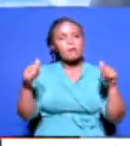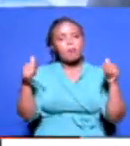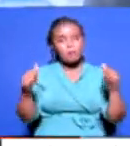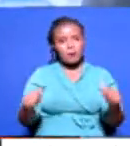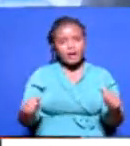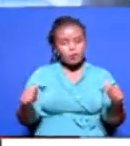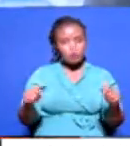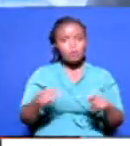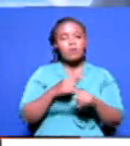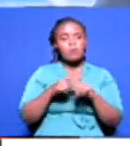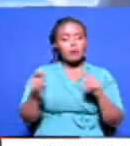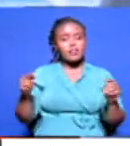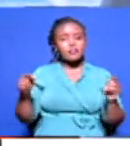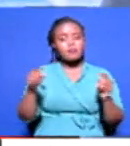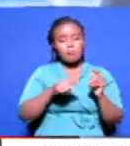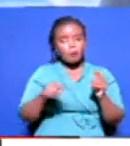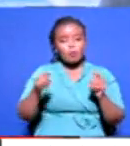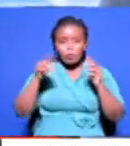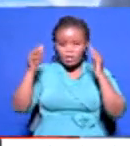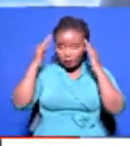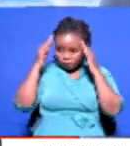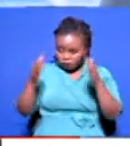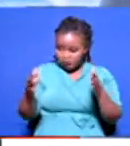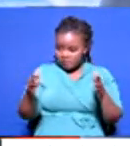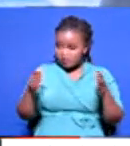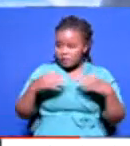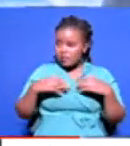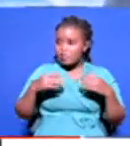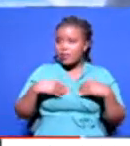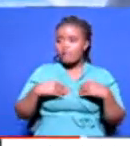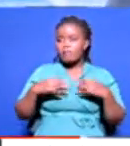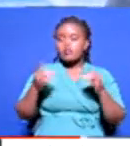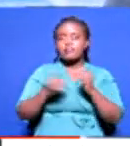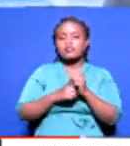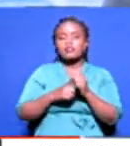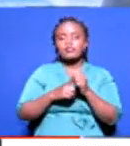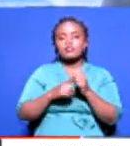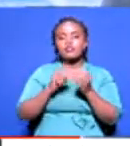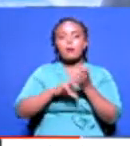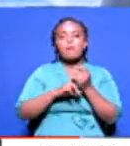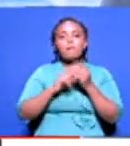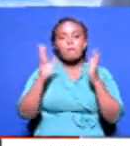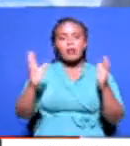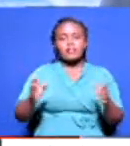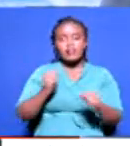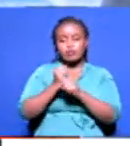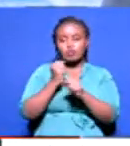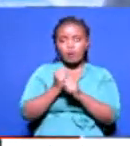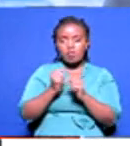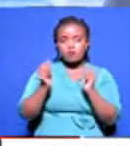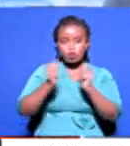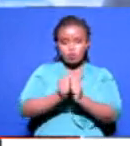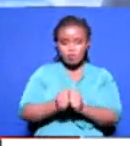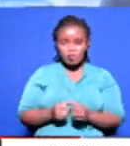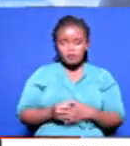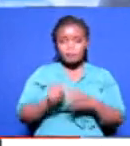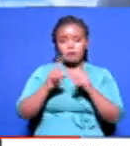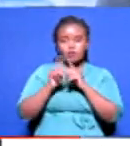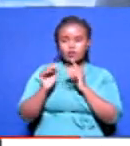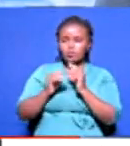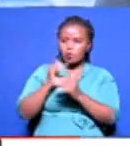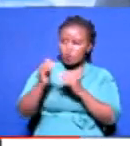to having six PVUC partners to work with us. The process is